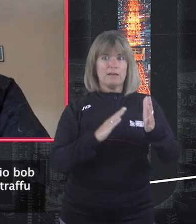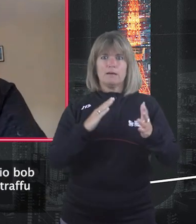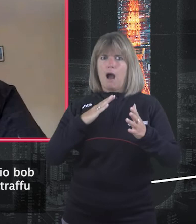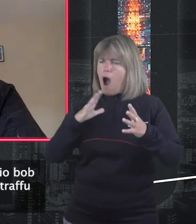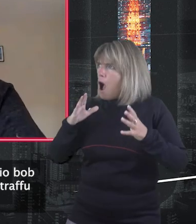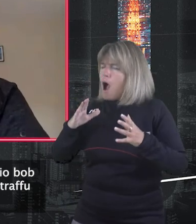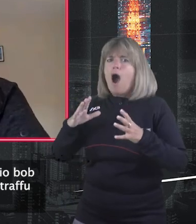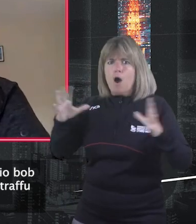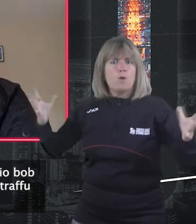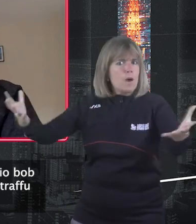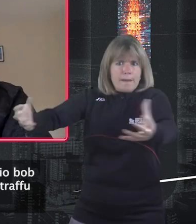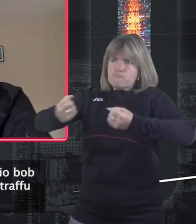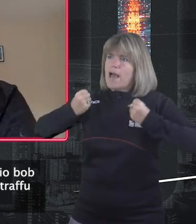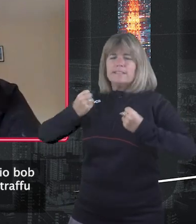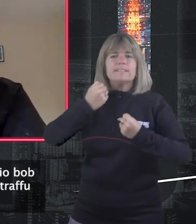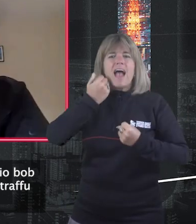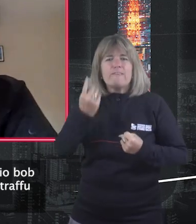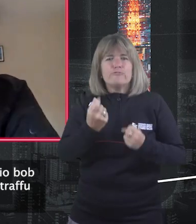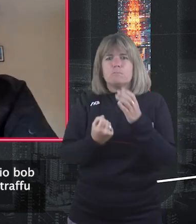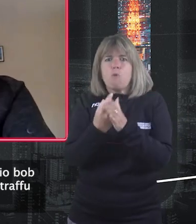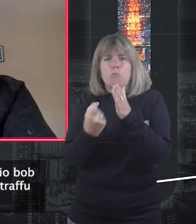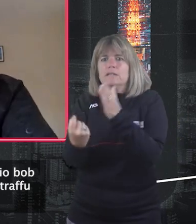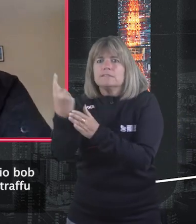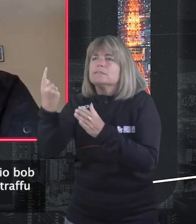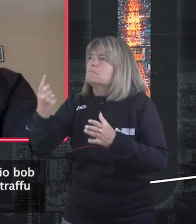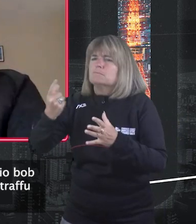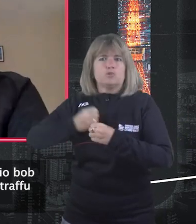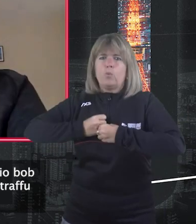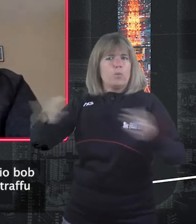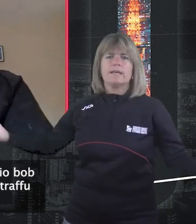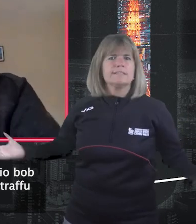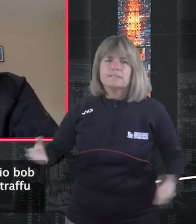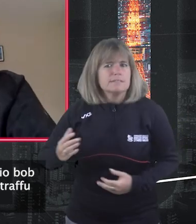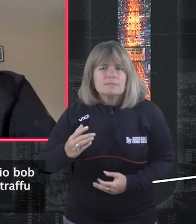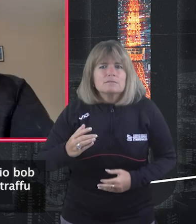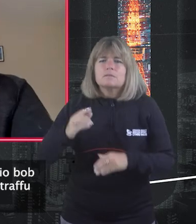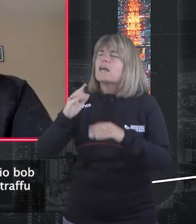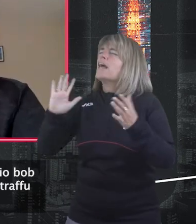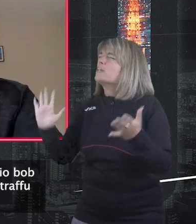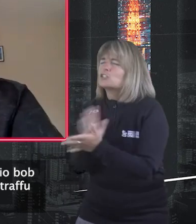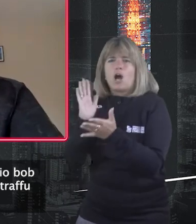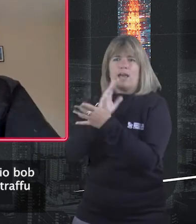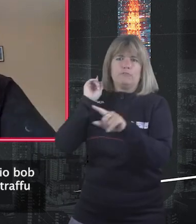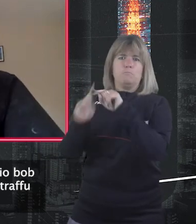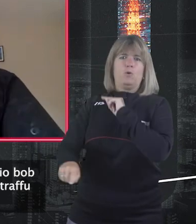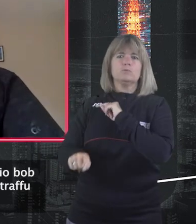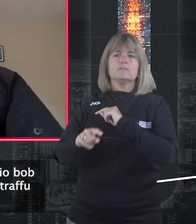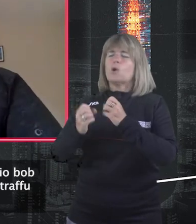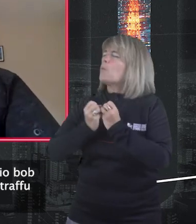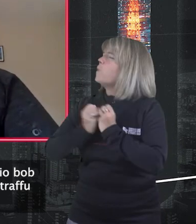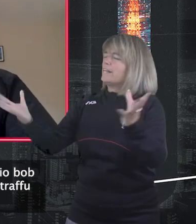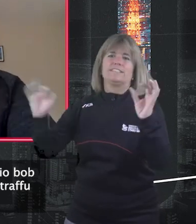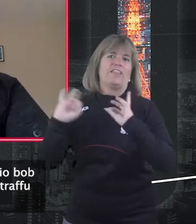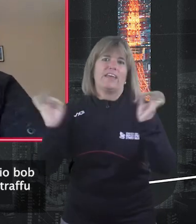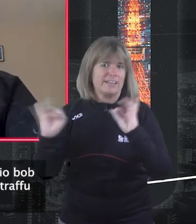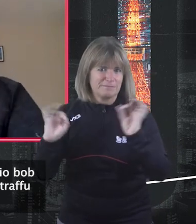what I learned is just enjoy it, embrace every single moment, and don't